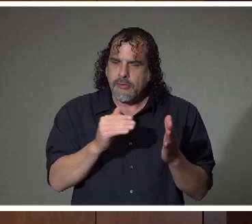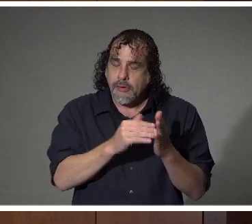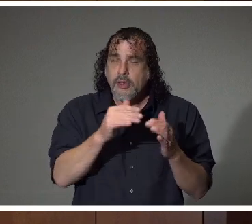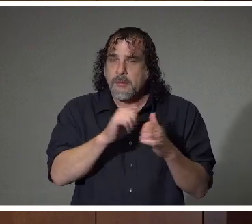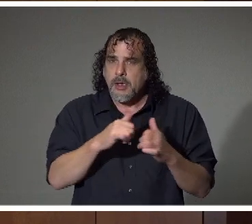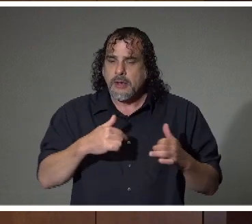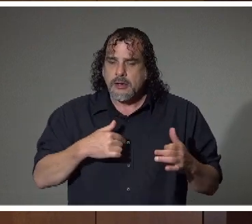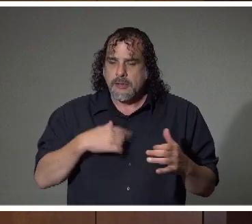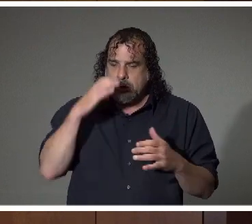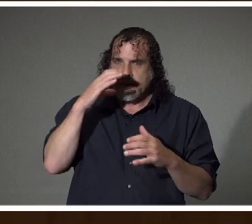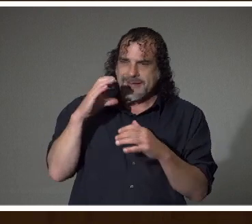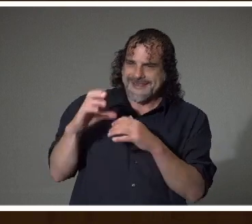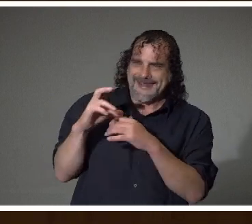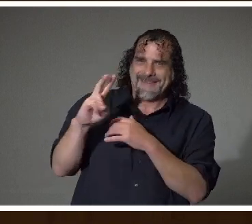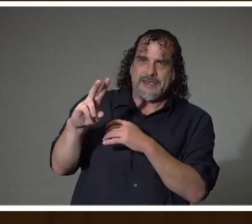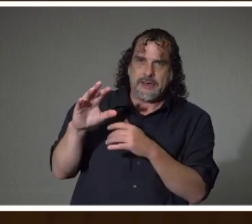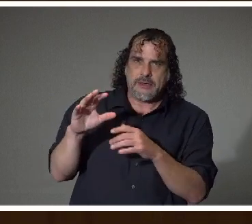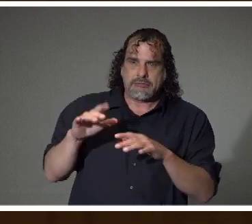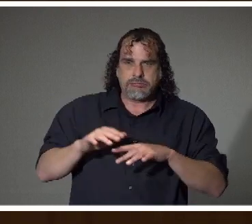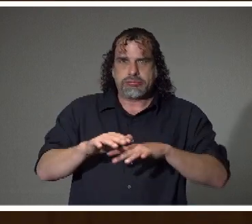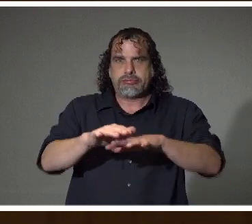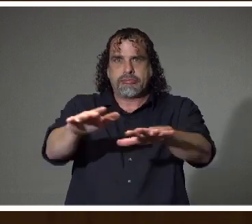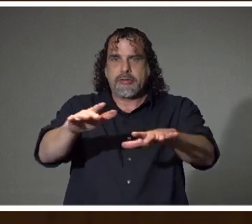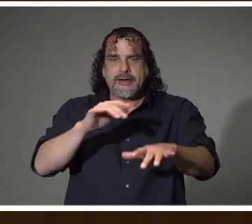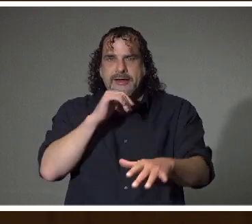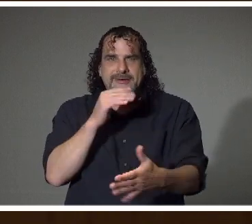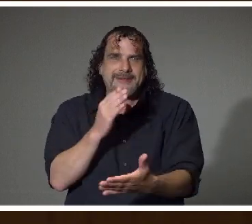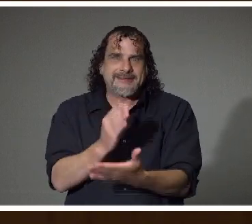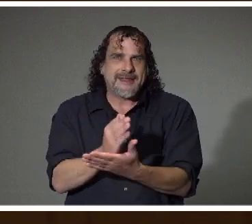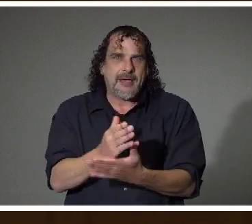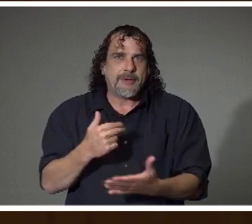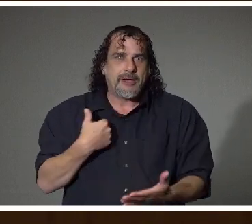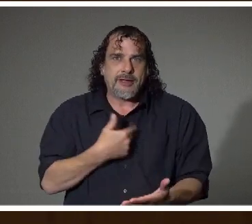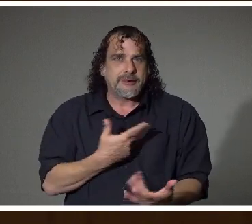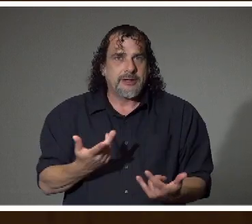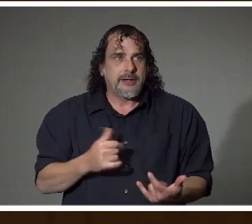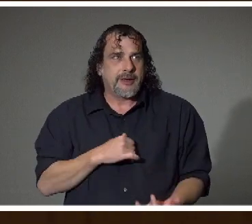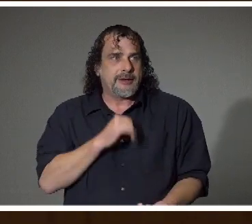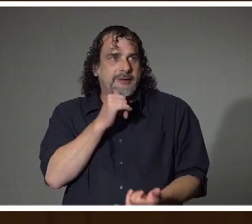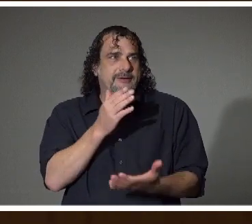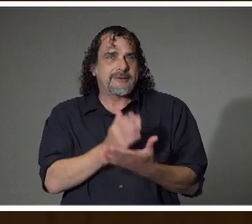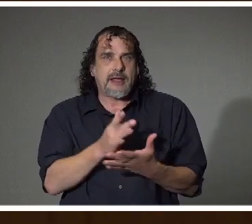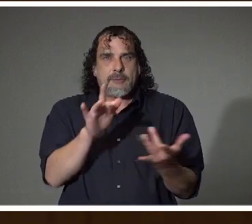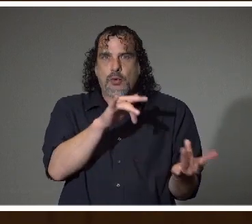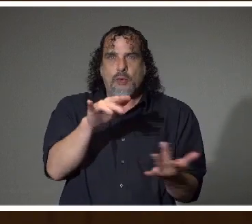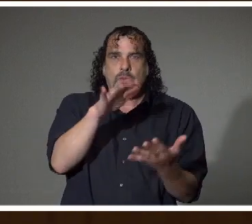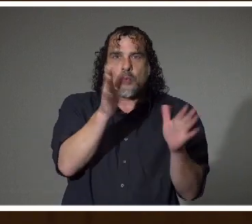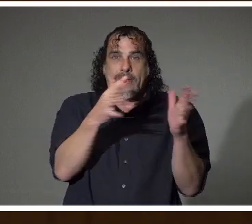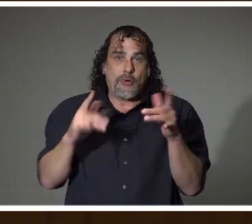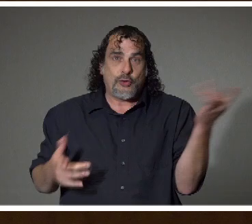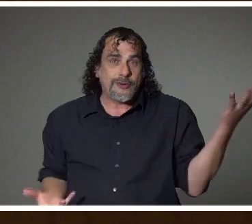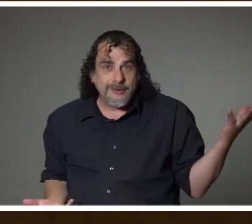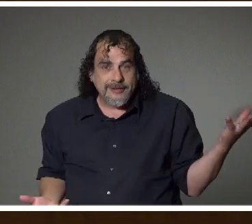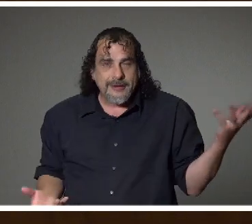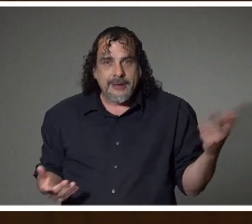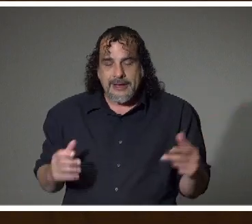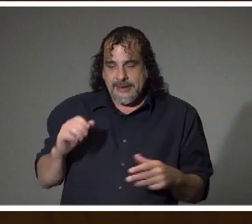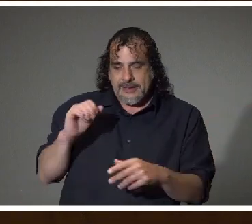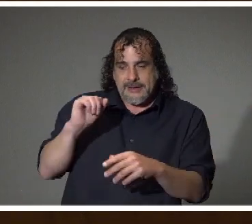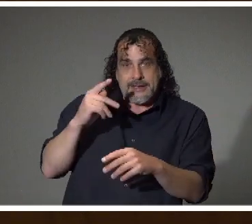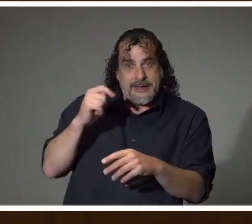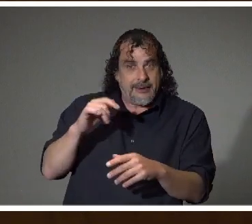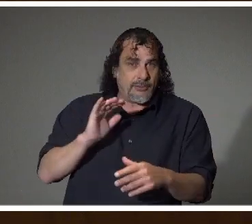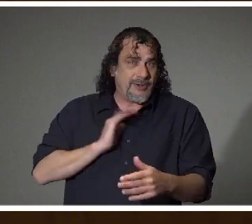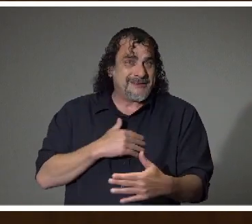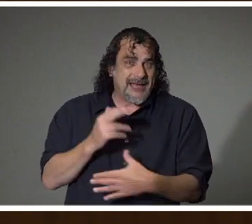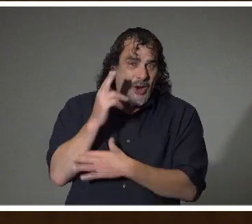the COVID pandemic is ongoing, it does not stop us and certainly does not stop Mother Nature. And I want to reiterate that April has historically